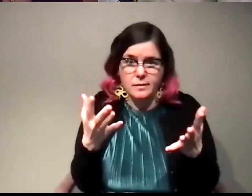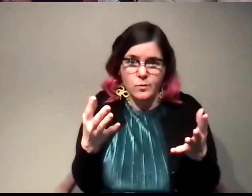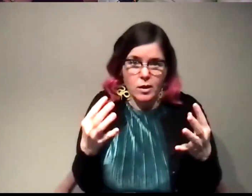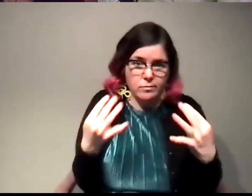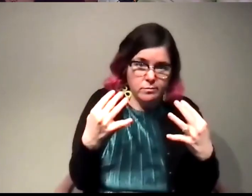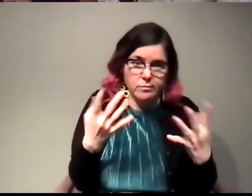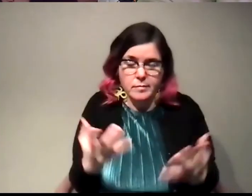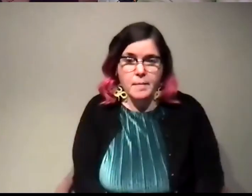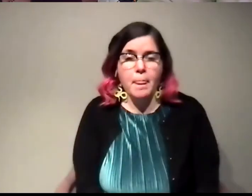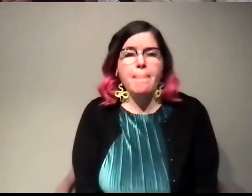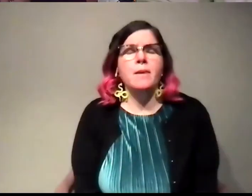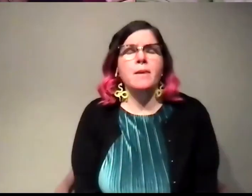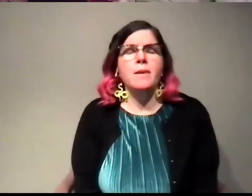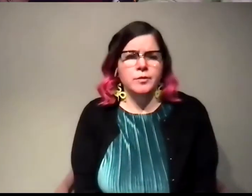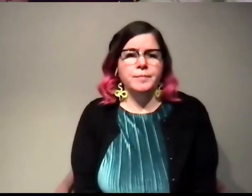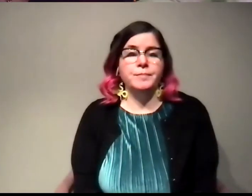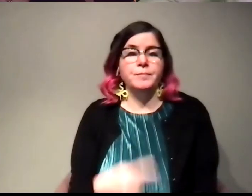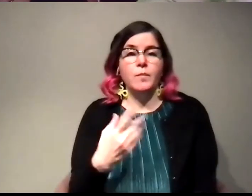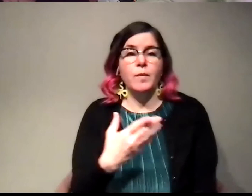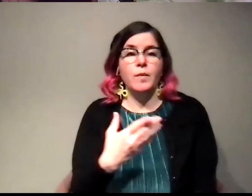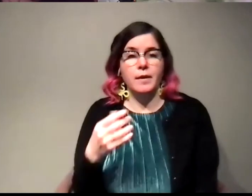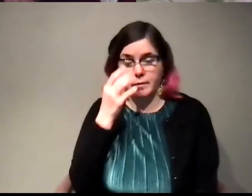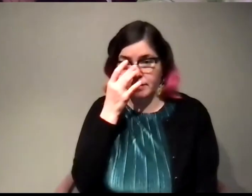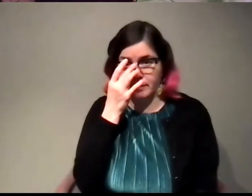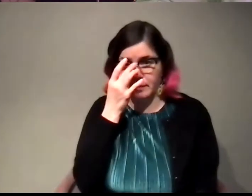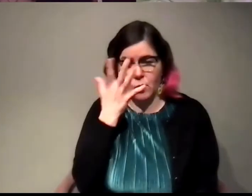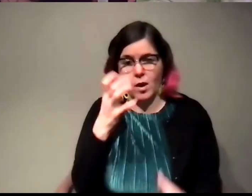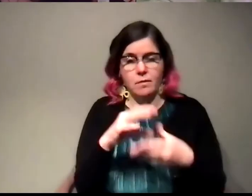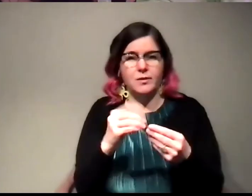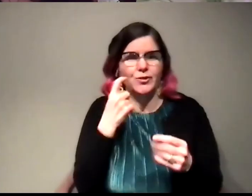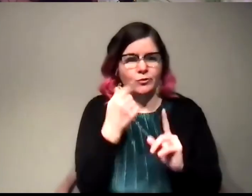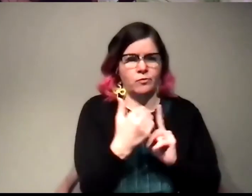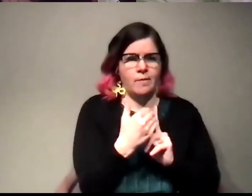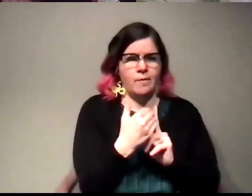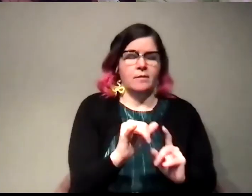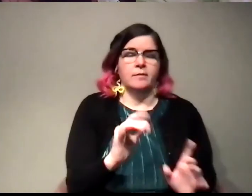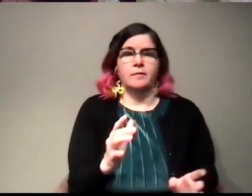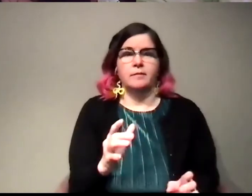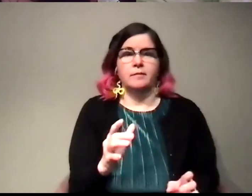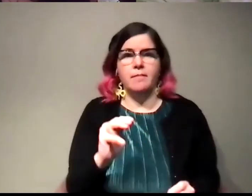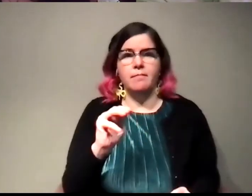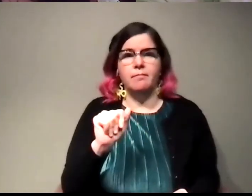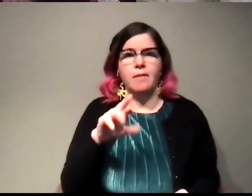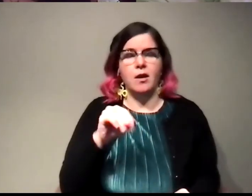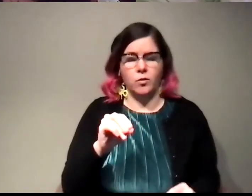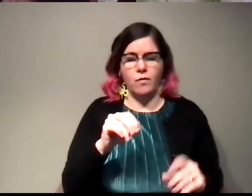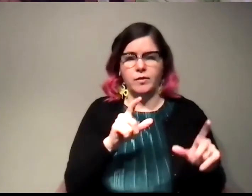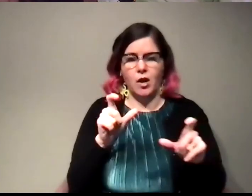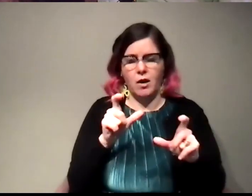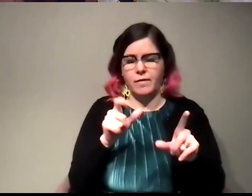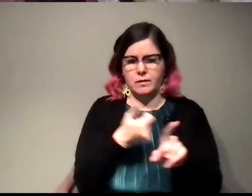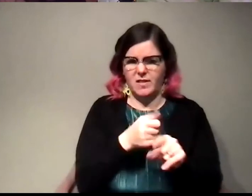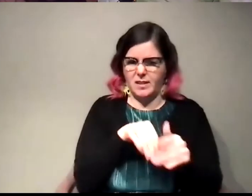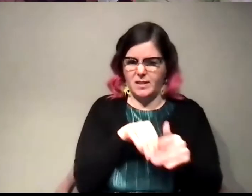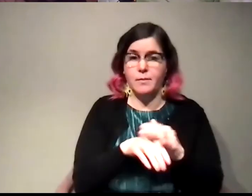attention. Sure. So one thing that I wanted to say that you just reminded me of as far as macro photography being accessible. So a lot of the